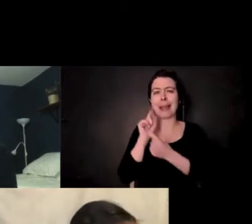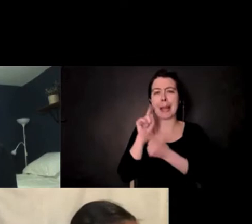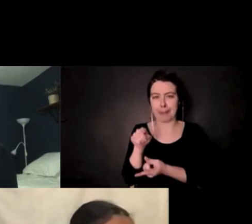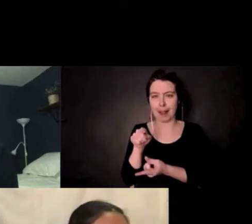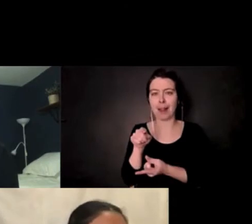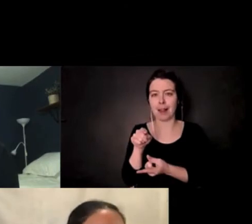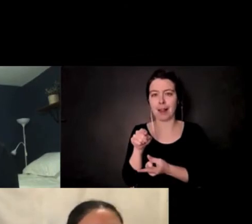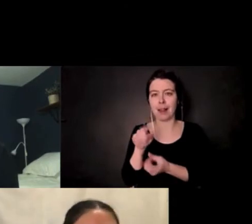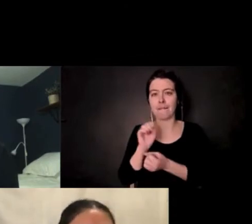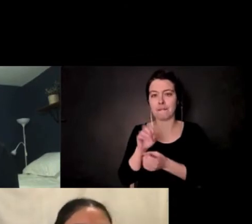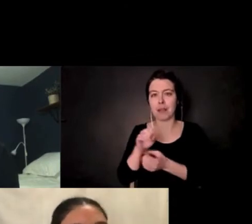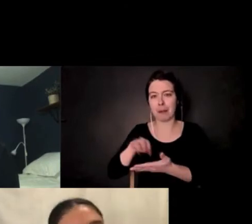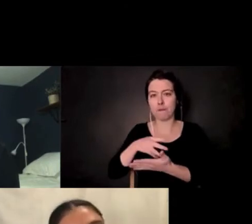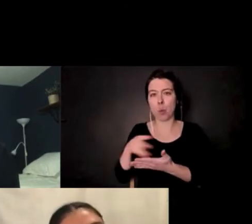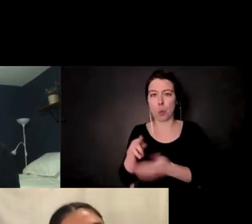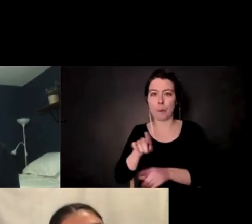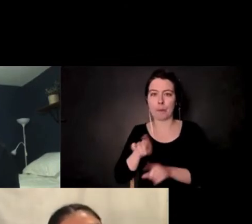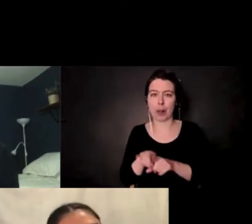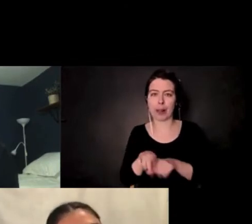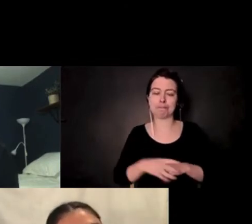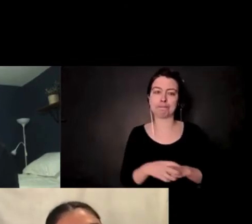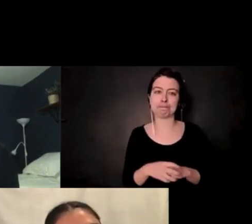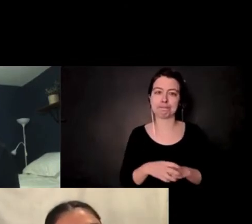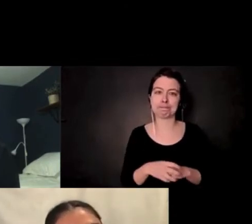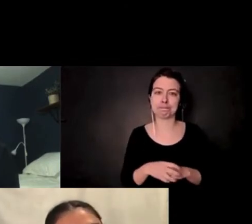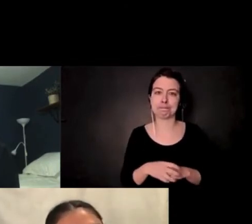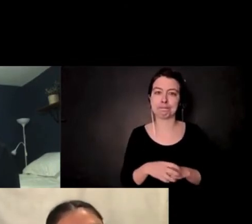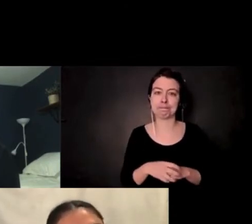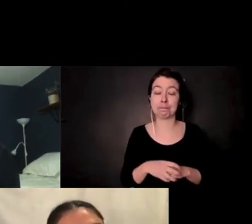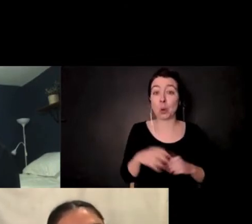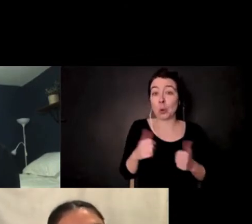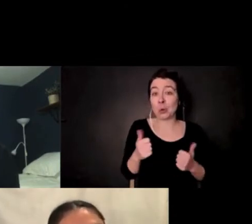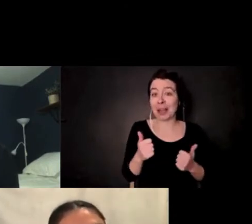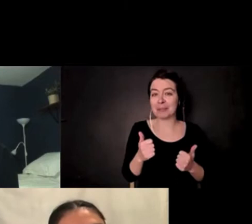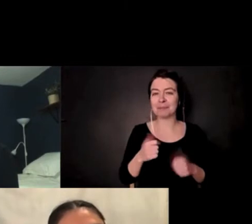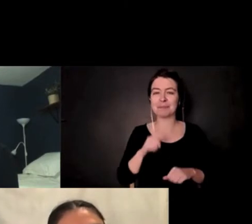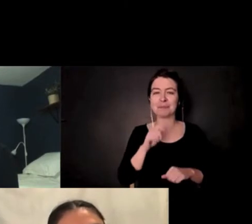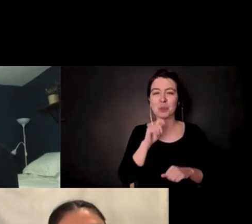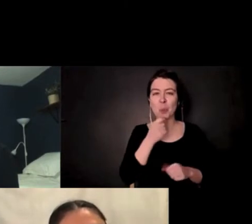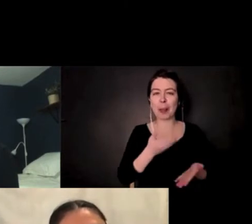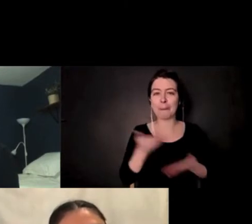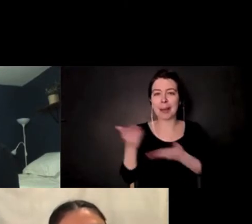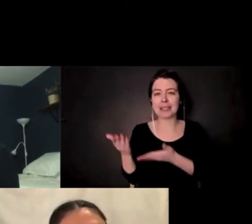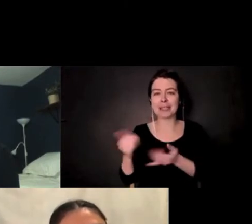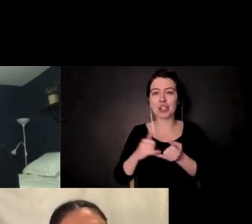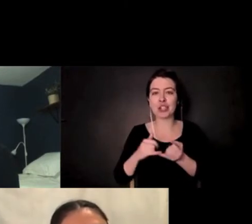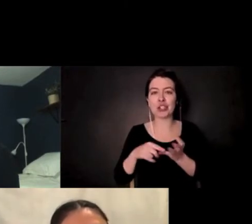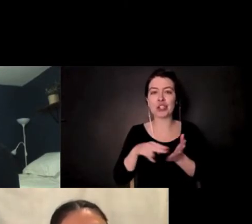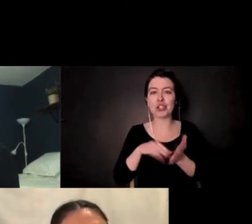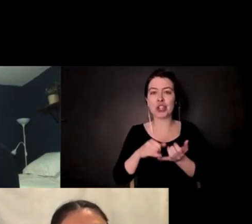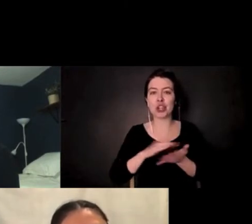as well. I think that's possibly everything. So without further ado, I'm going to pass you over to Sunshine.